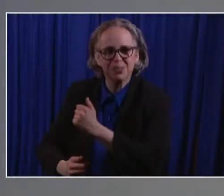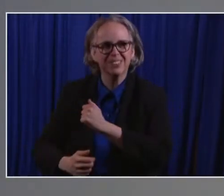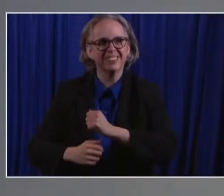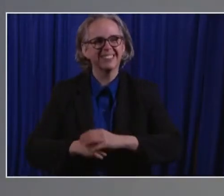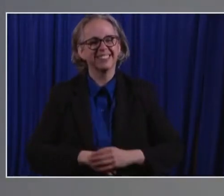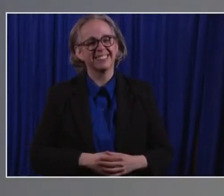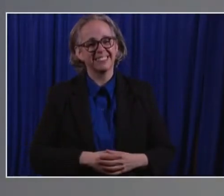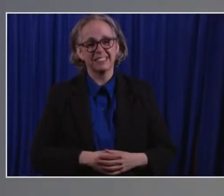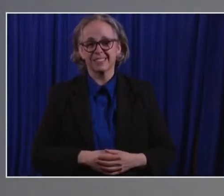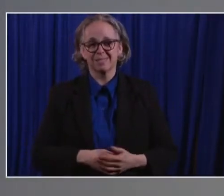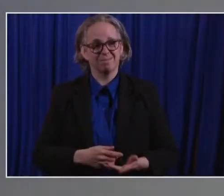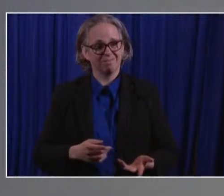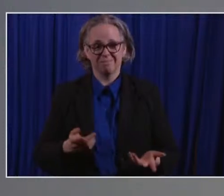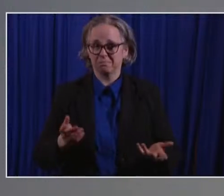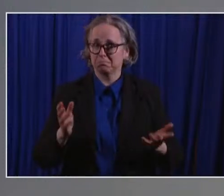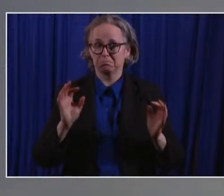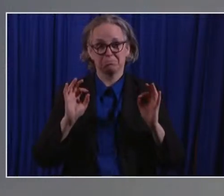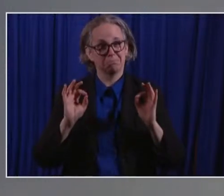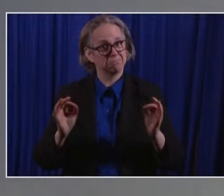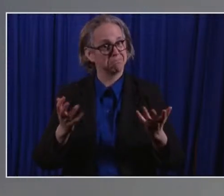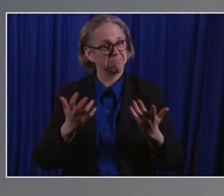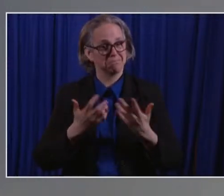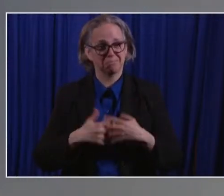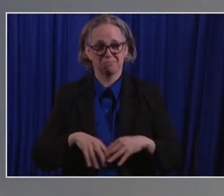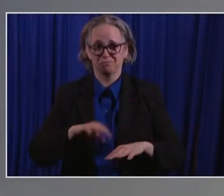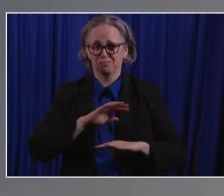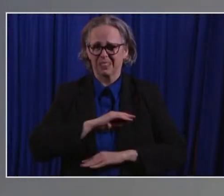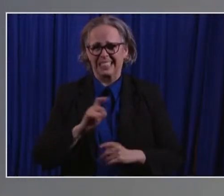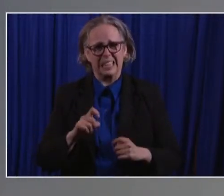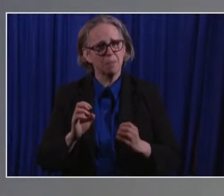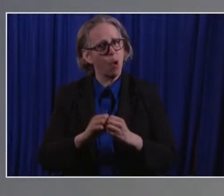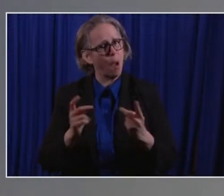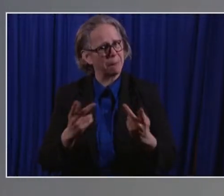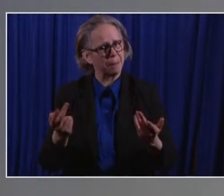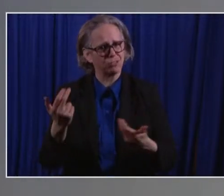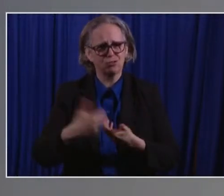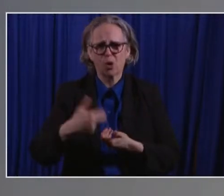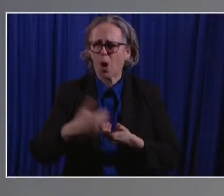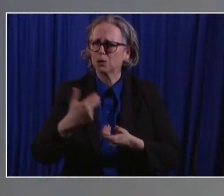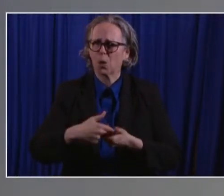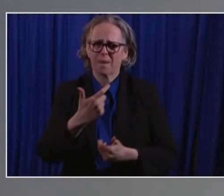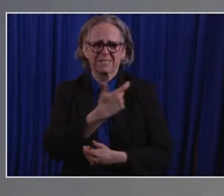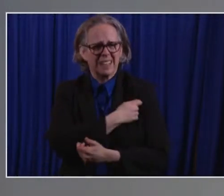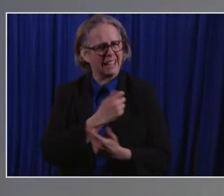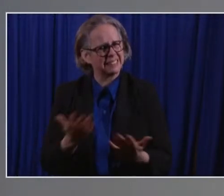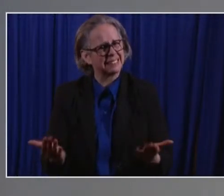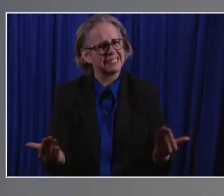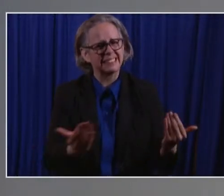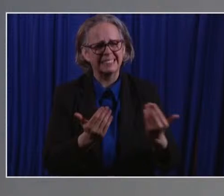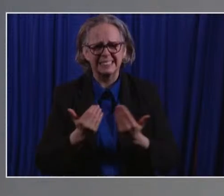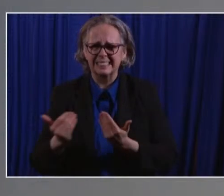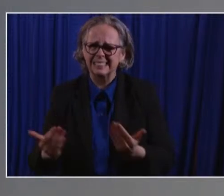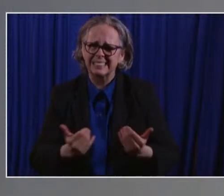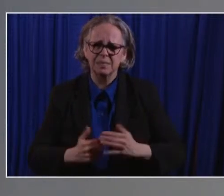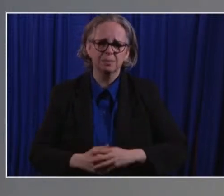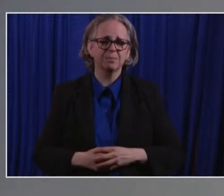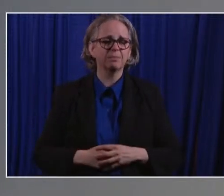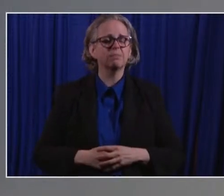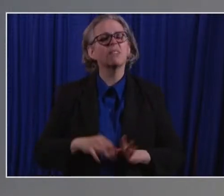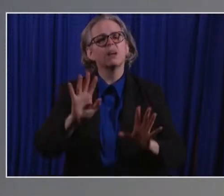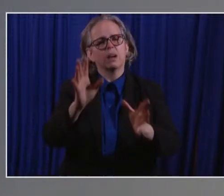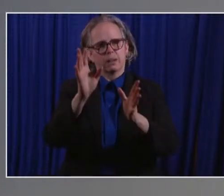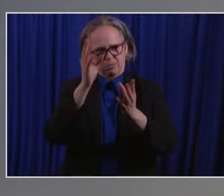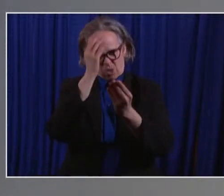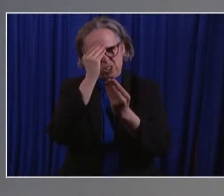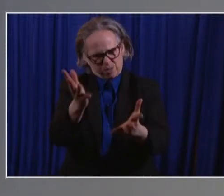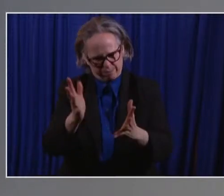going well. We just need to get more people out to get vaccinated. First of all, it's been such an honor to be part of this